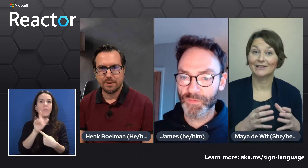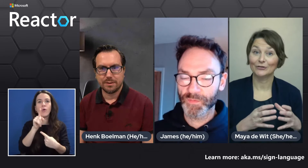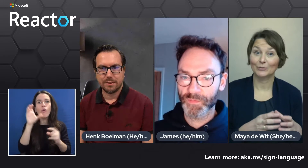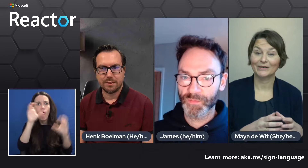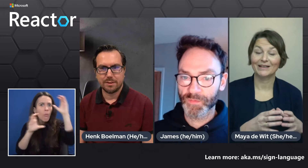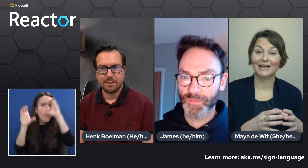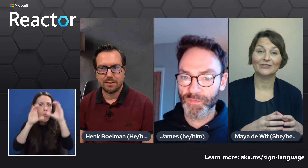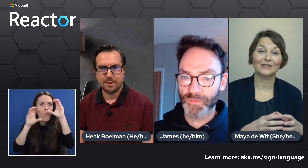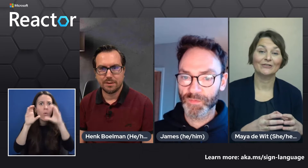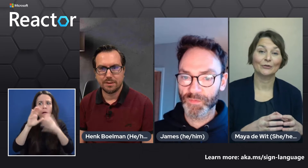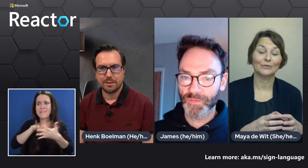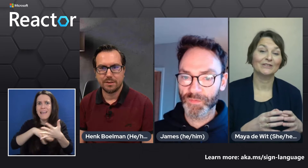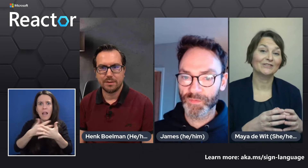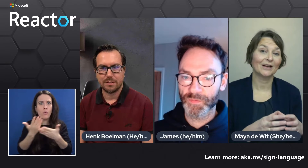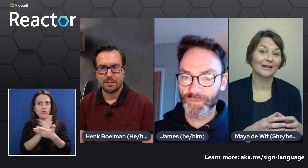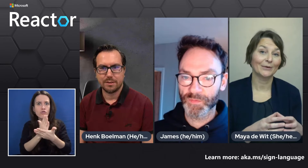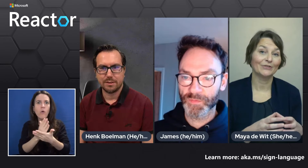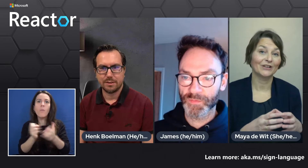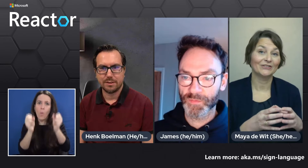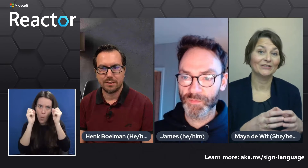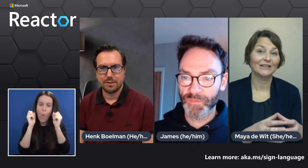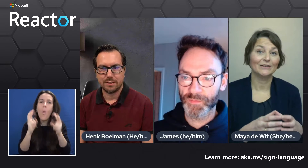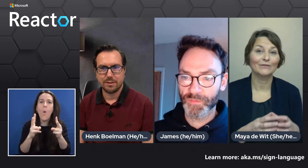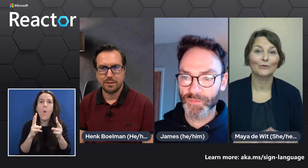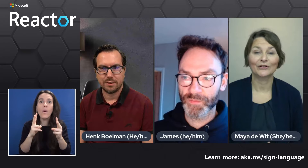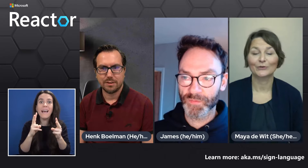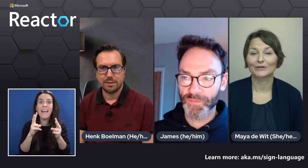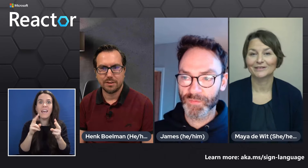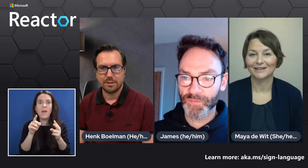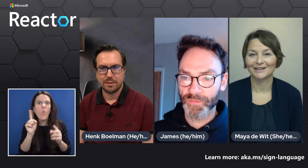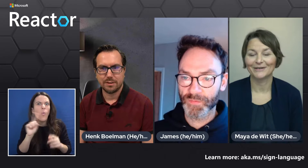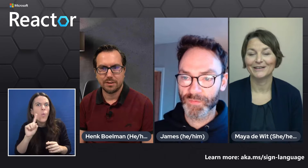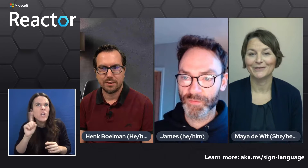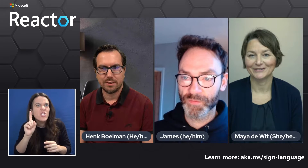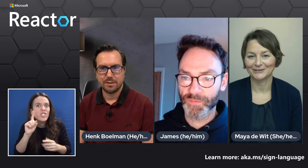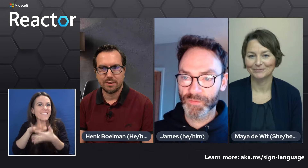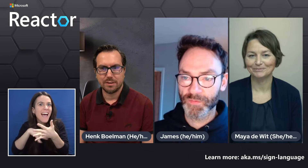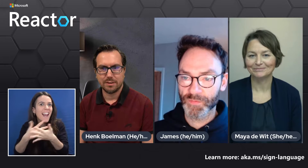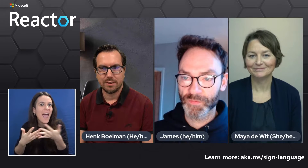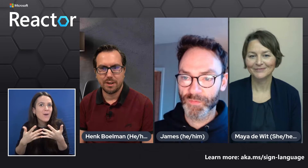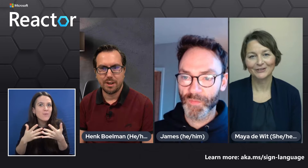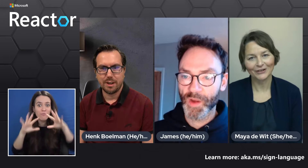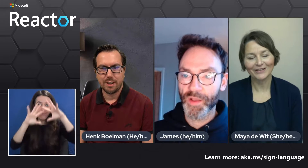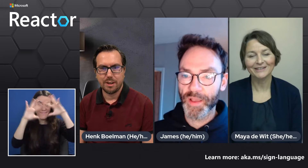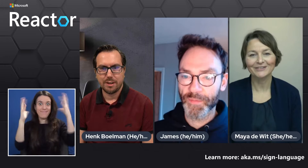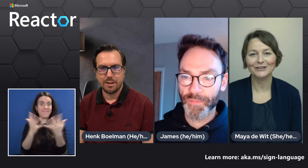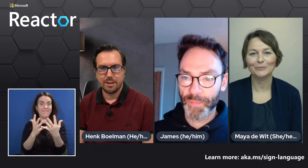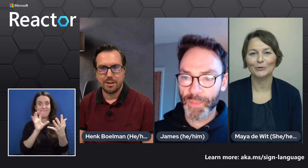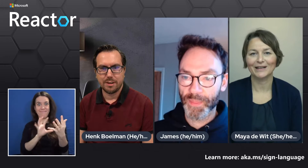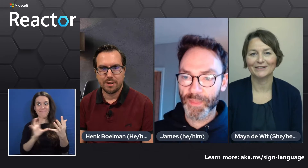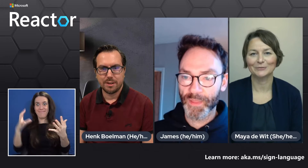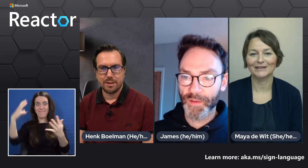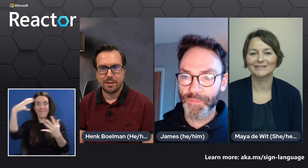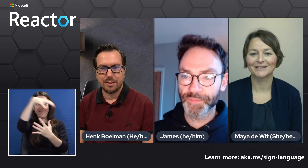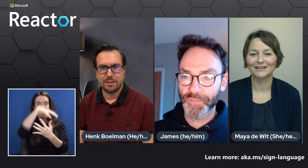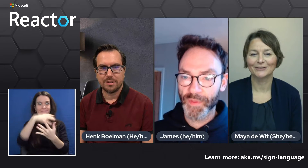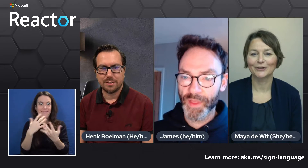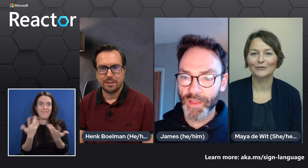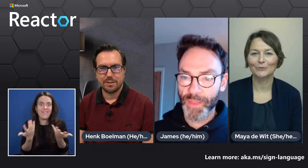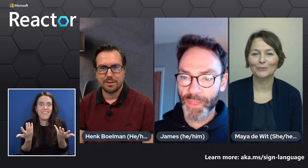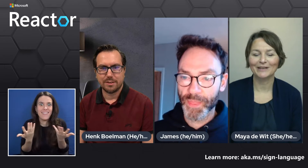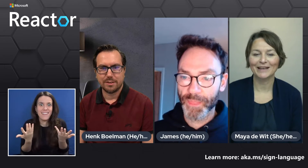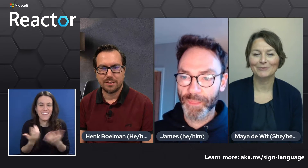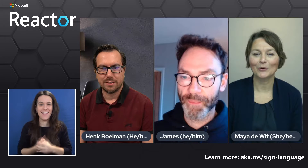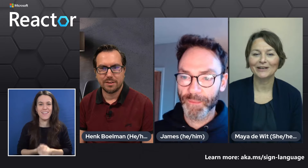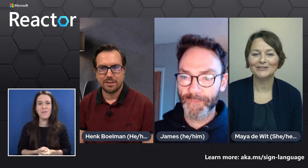that interpreter can actually interpret the sign language that is needed for your event. So I think that's an important aspect. Don't know